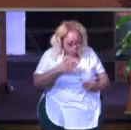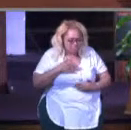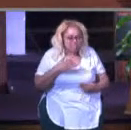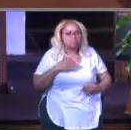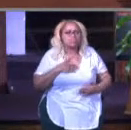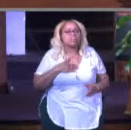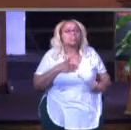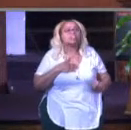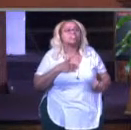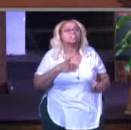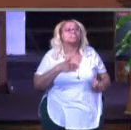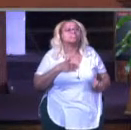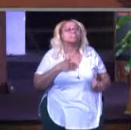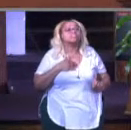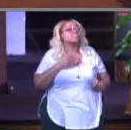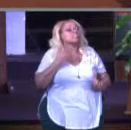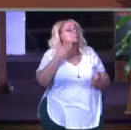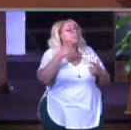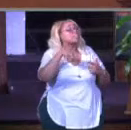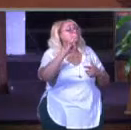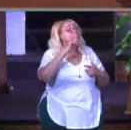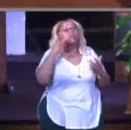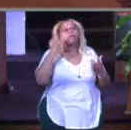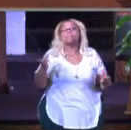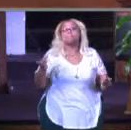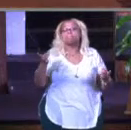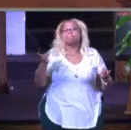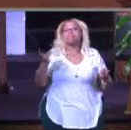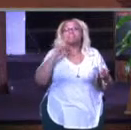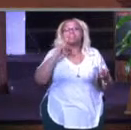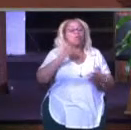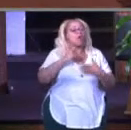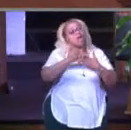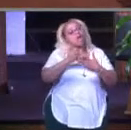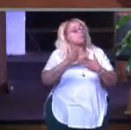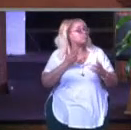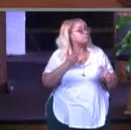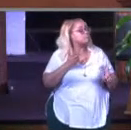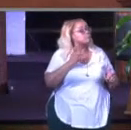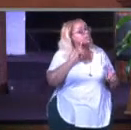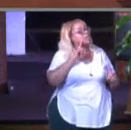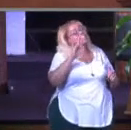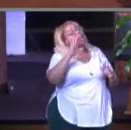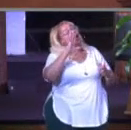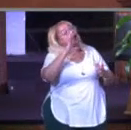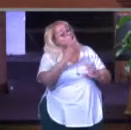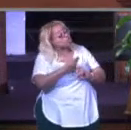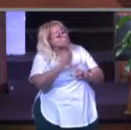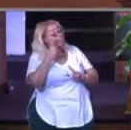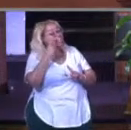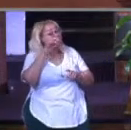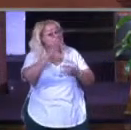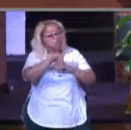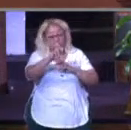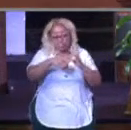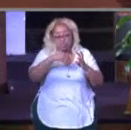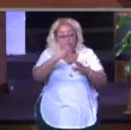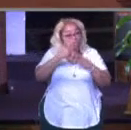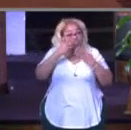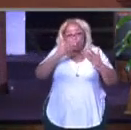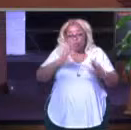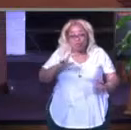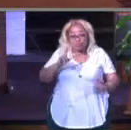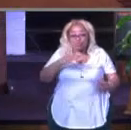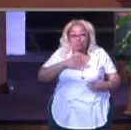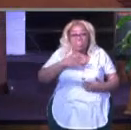breathing? That's why some spiritual people see meditation as revolutionary. It's countercultural because the forces of this world don't want